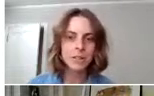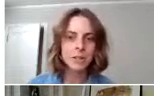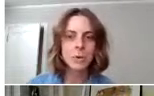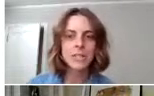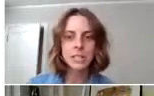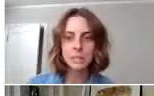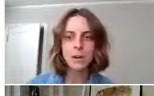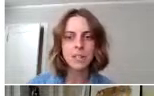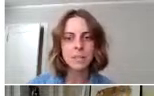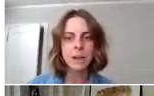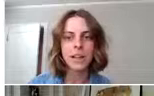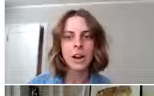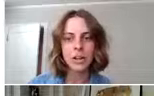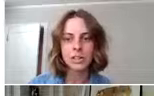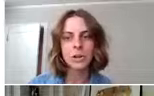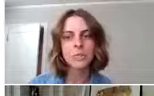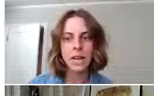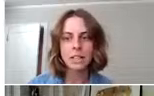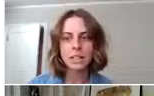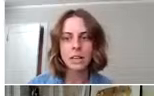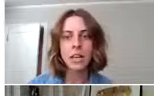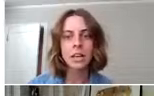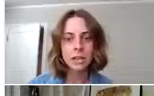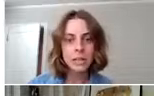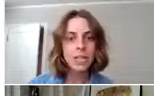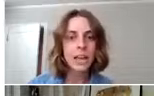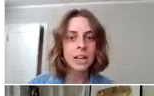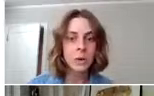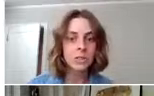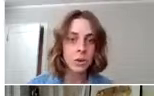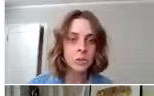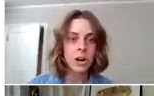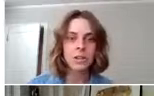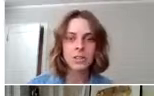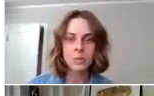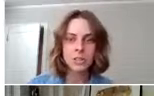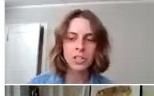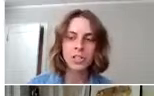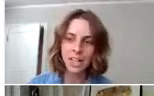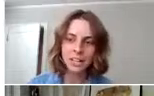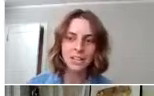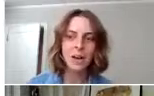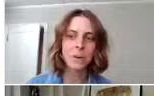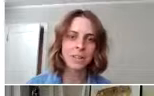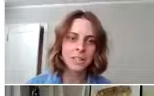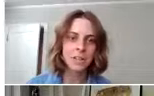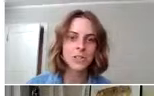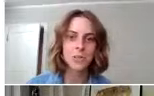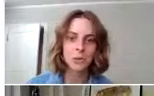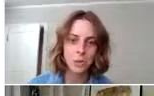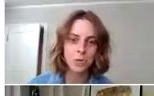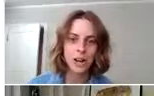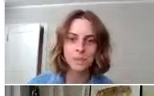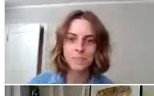coming months with six participating artist home sites, including the Ann Norton Sculpture Gardens, which is our second stop on this